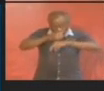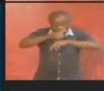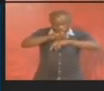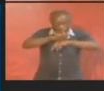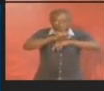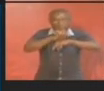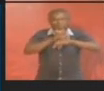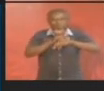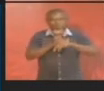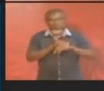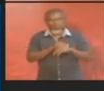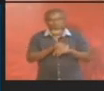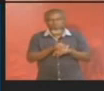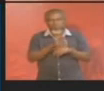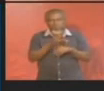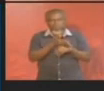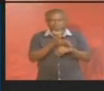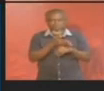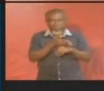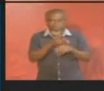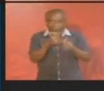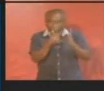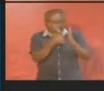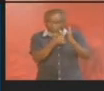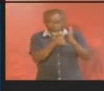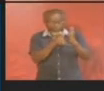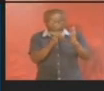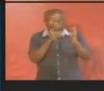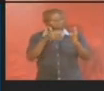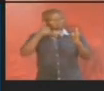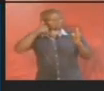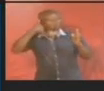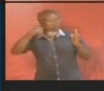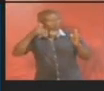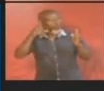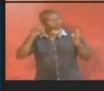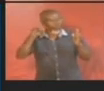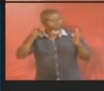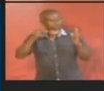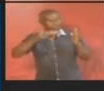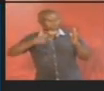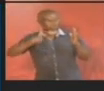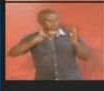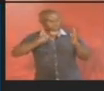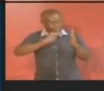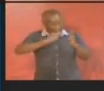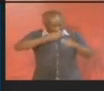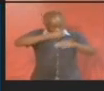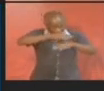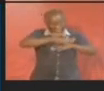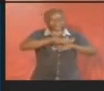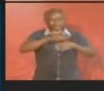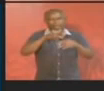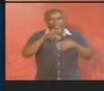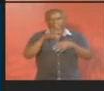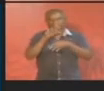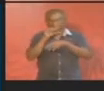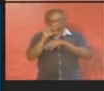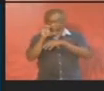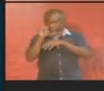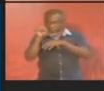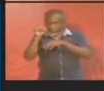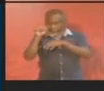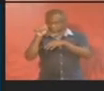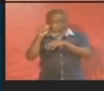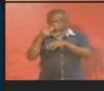WhatsApp messaging is not to make calls on those numbers, it's to send a message. So there are 2 methods, which is also the case with my colleague CEOs and